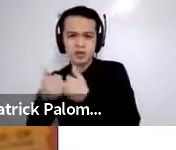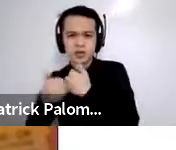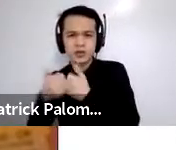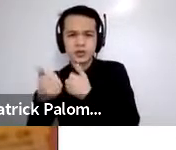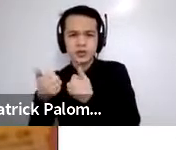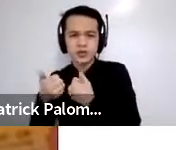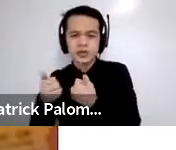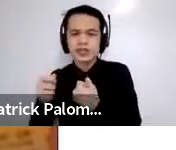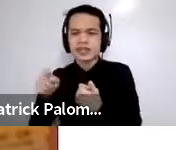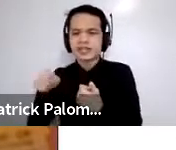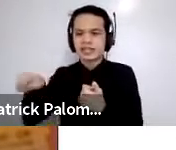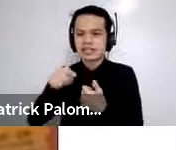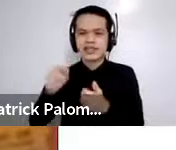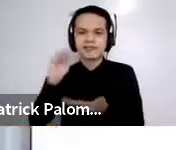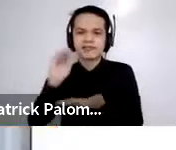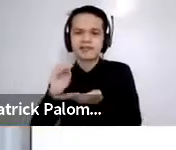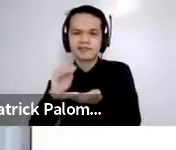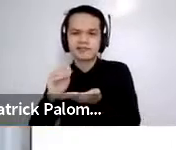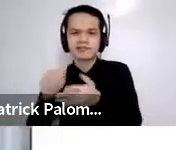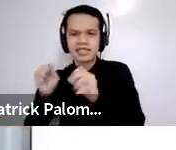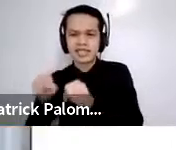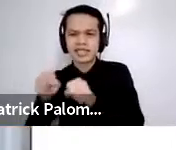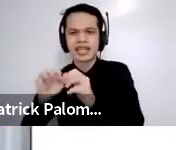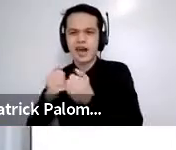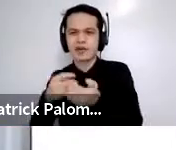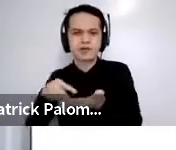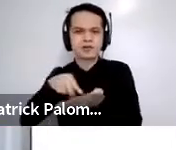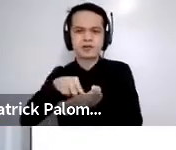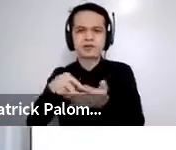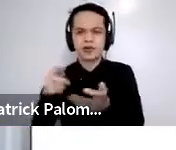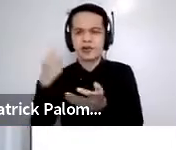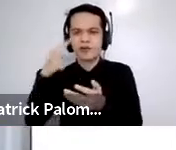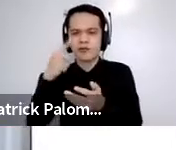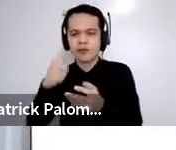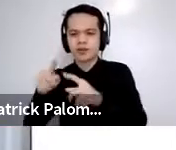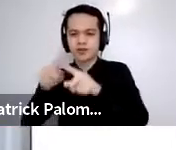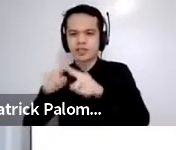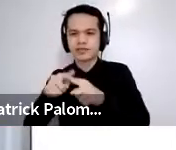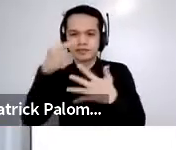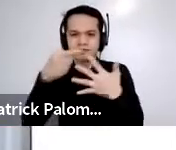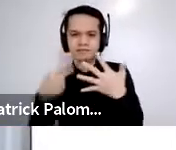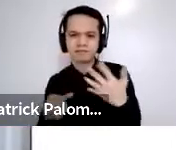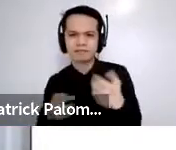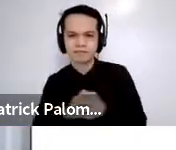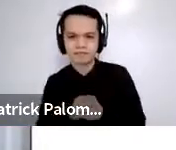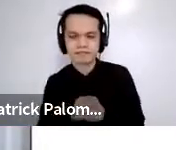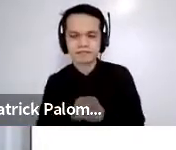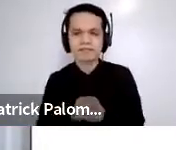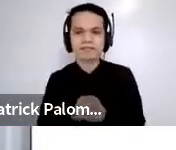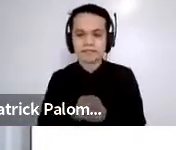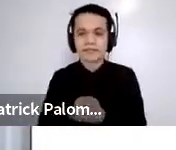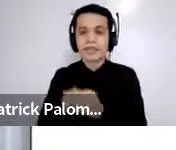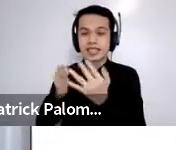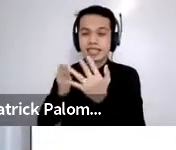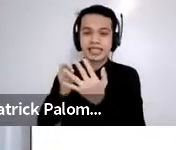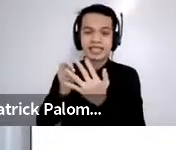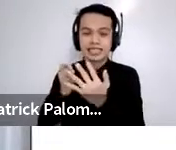on a variety of individual and contextual factors. Direct